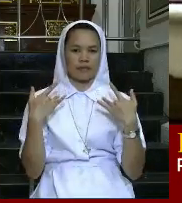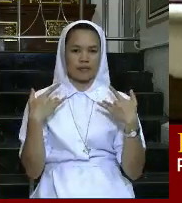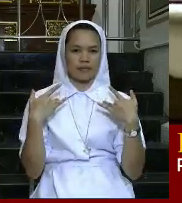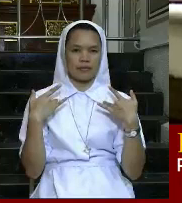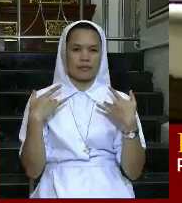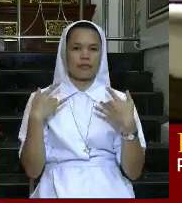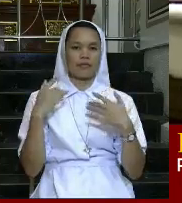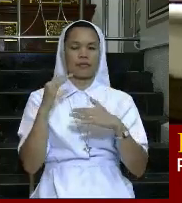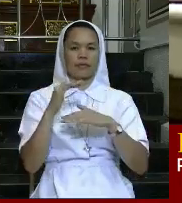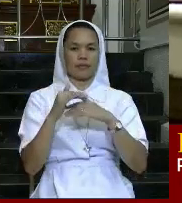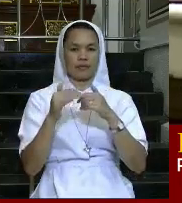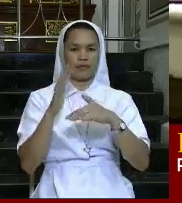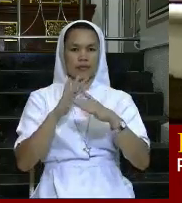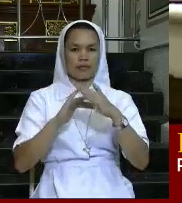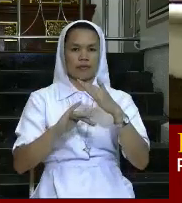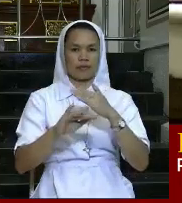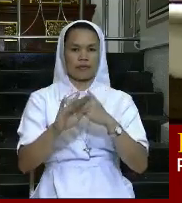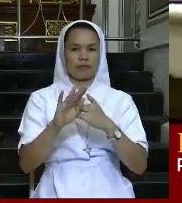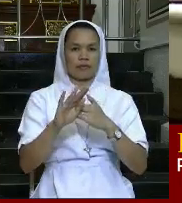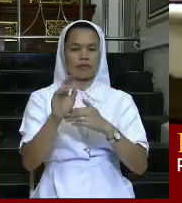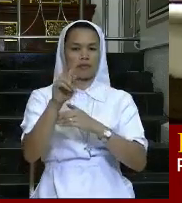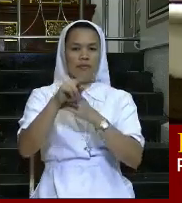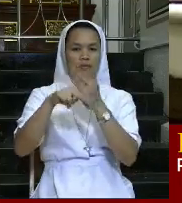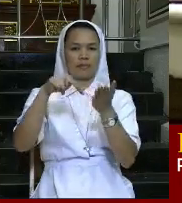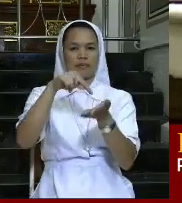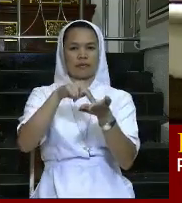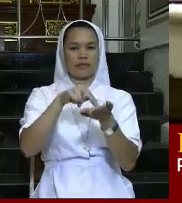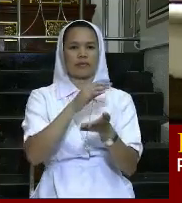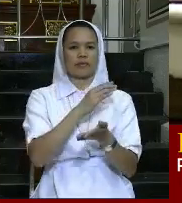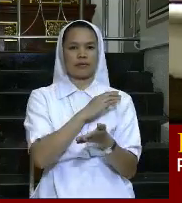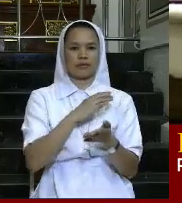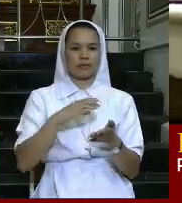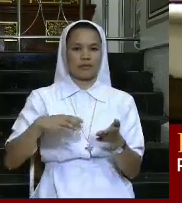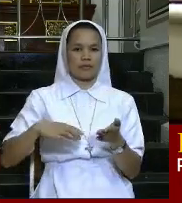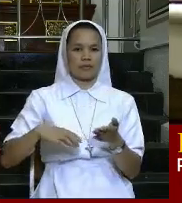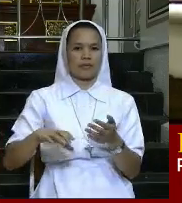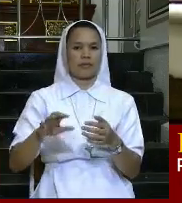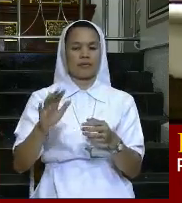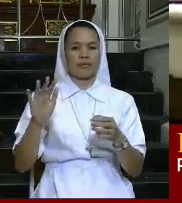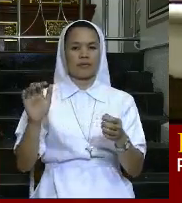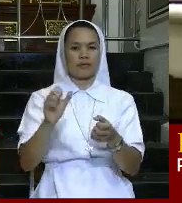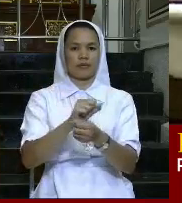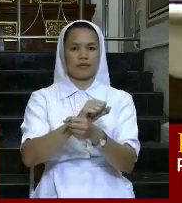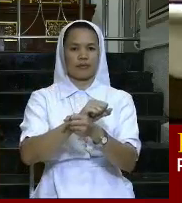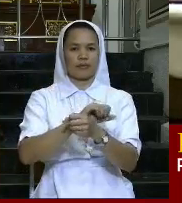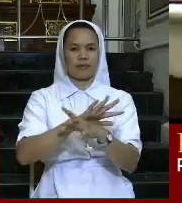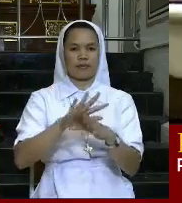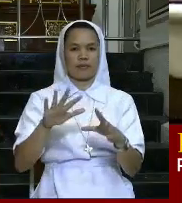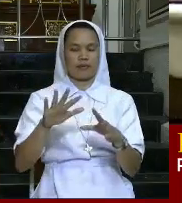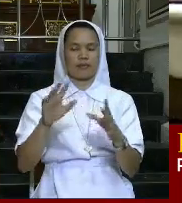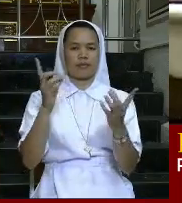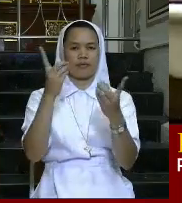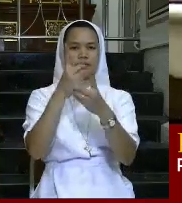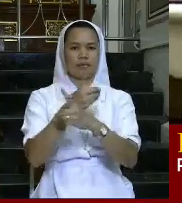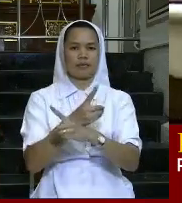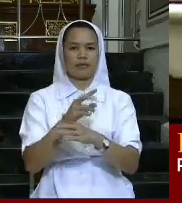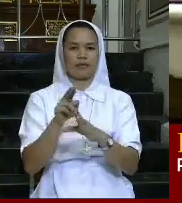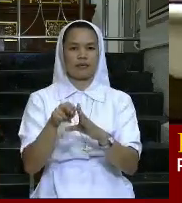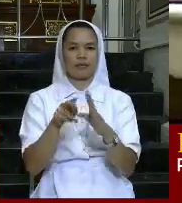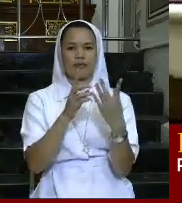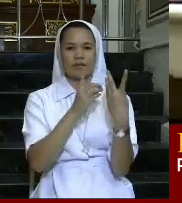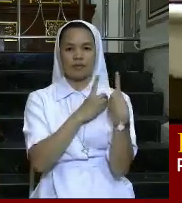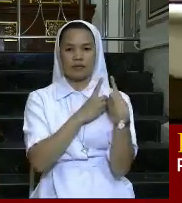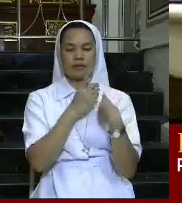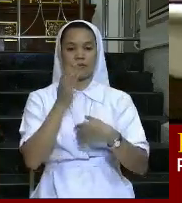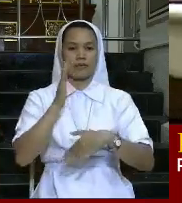been reborn. The risen Christ had dispelled the darkness as He did during His